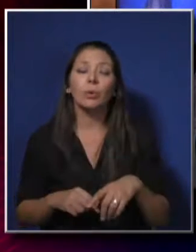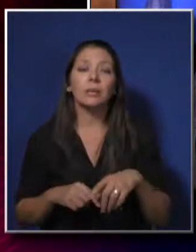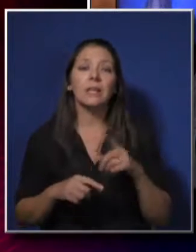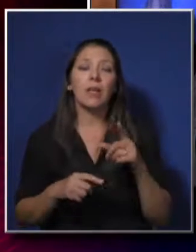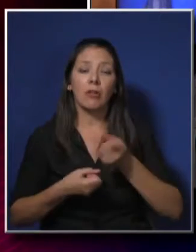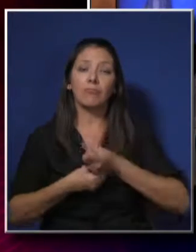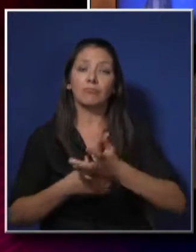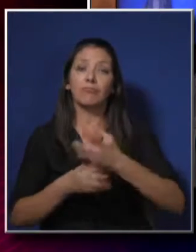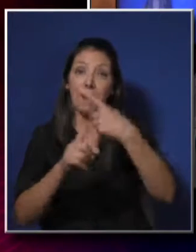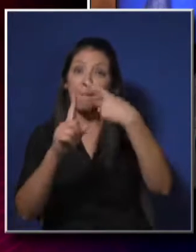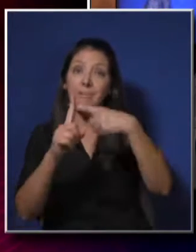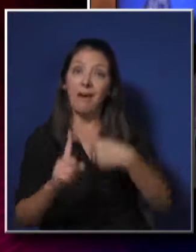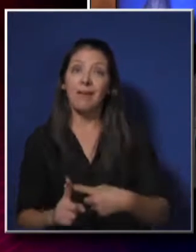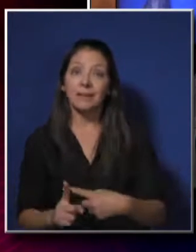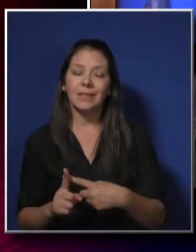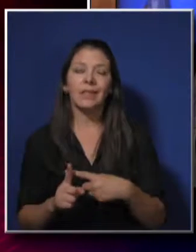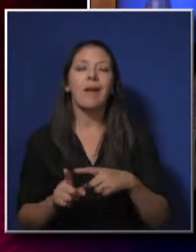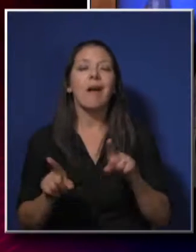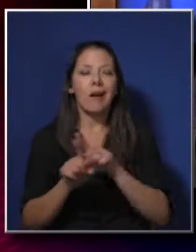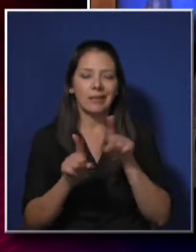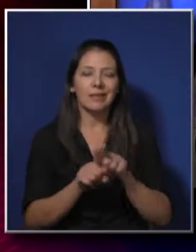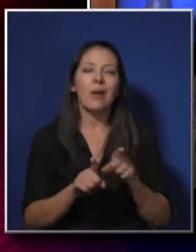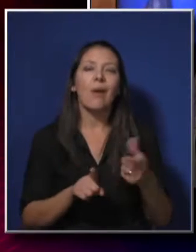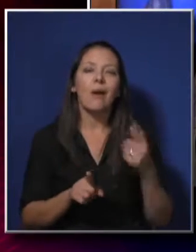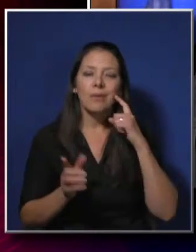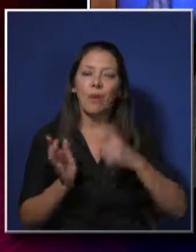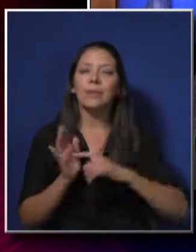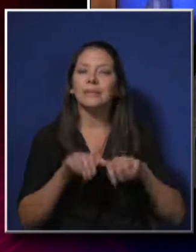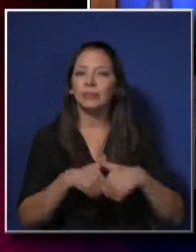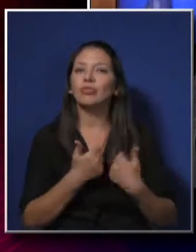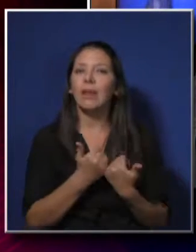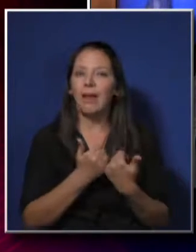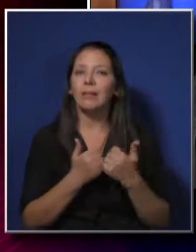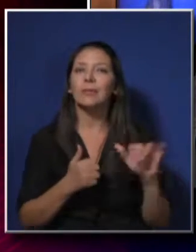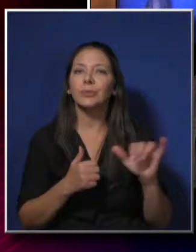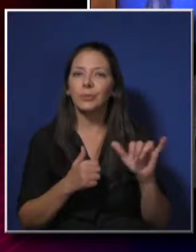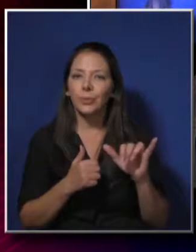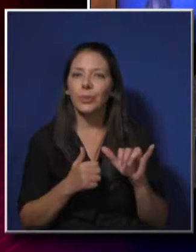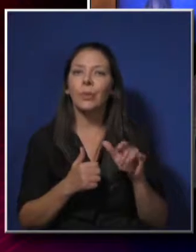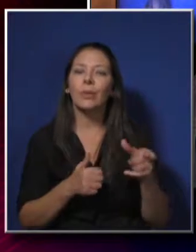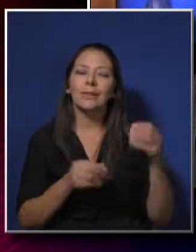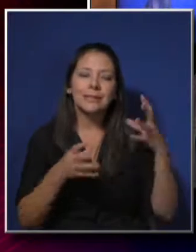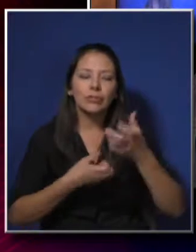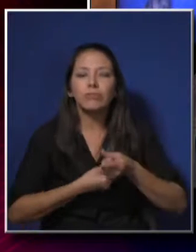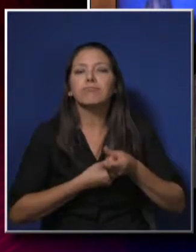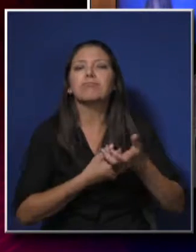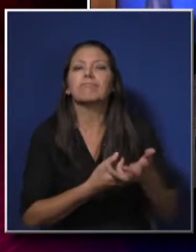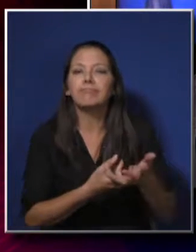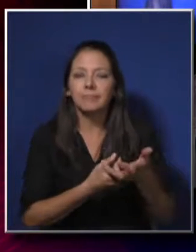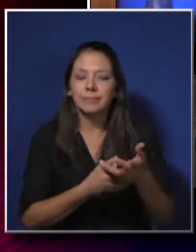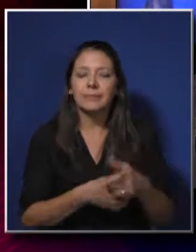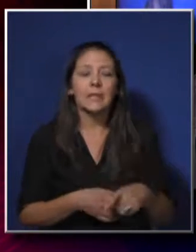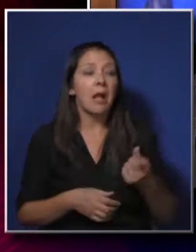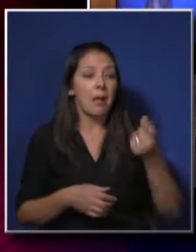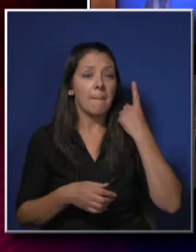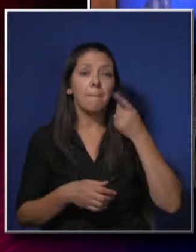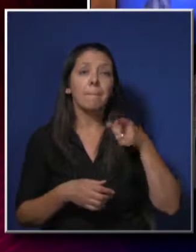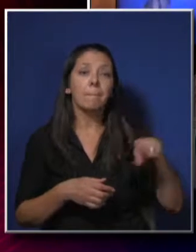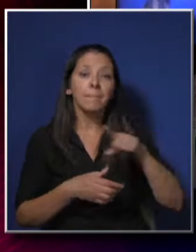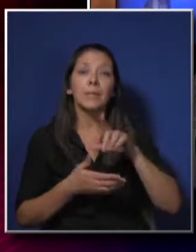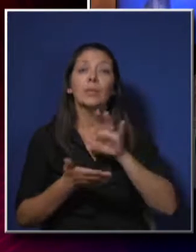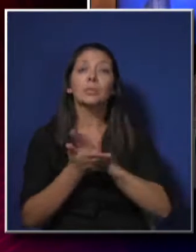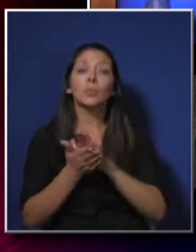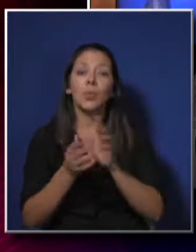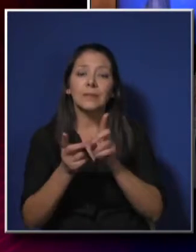positives, but then also some of their challenges were expressed. Of course, I've yet to be in a school district where they talked